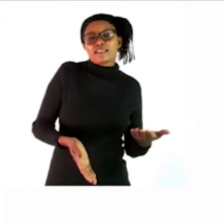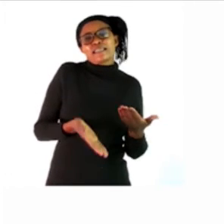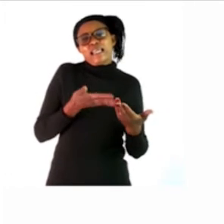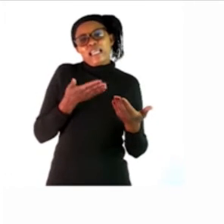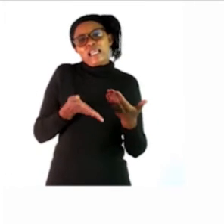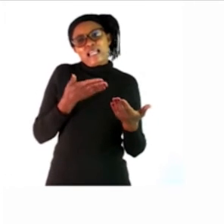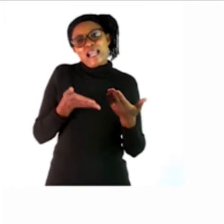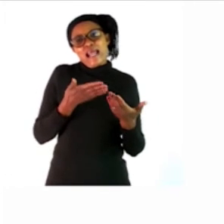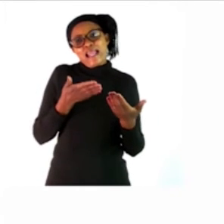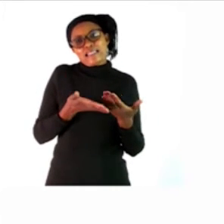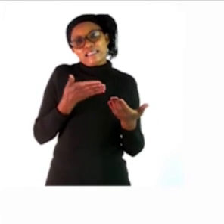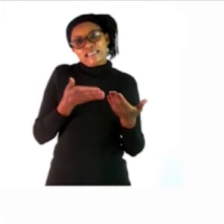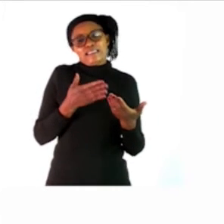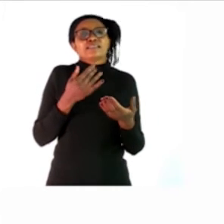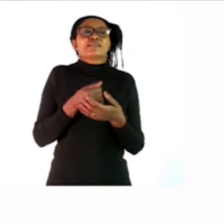is light.